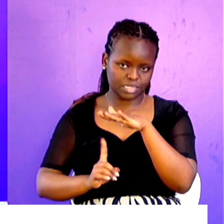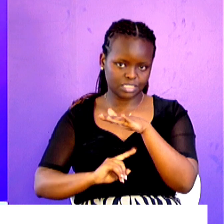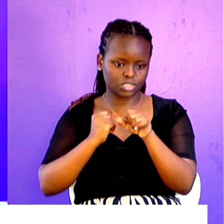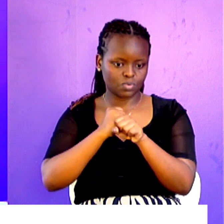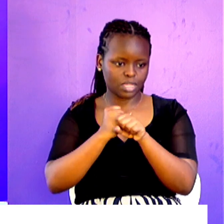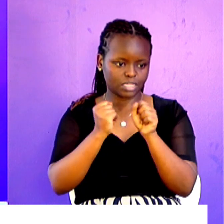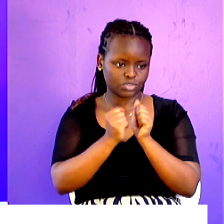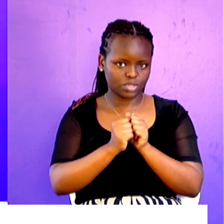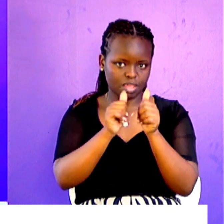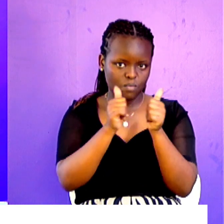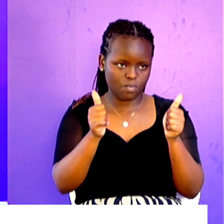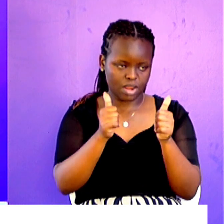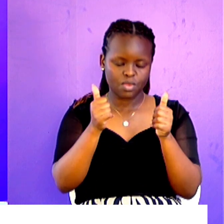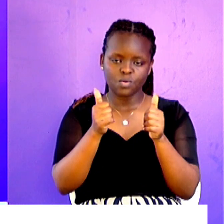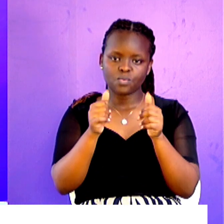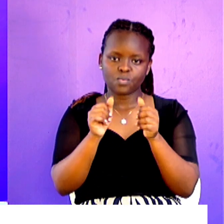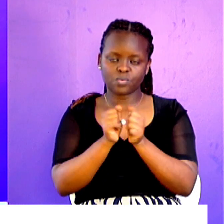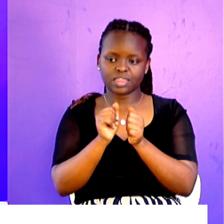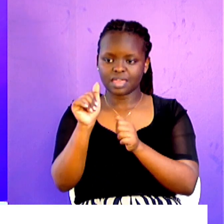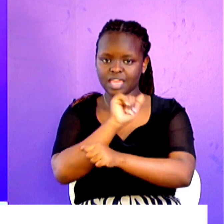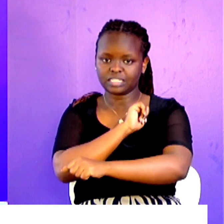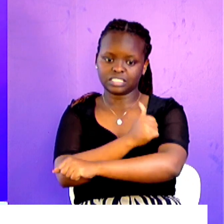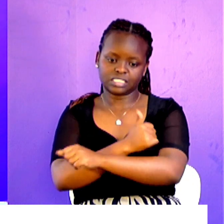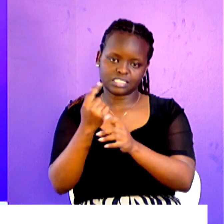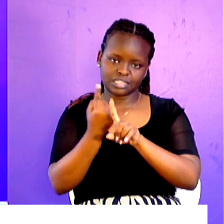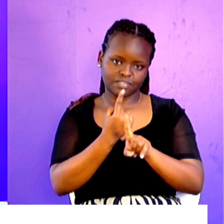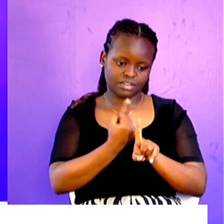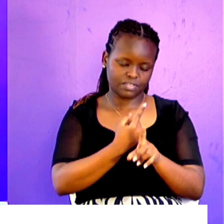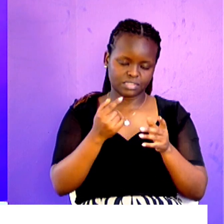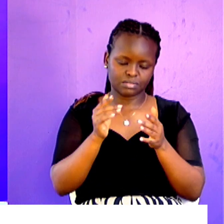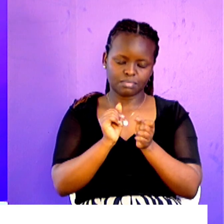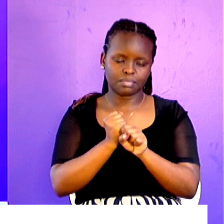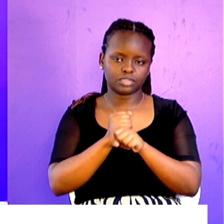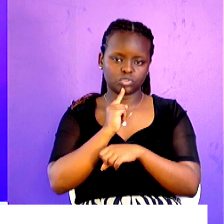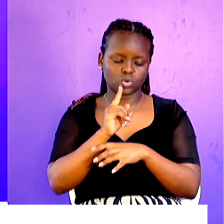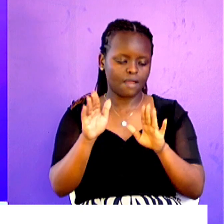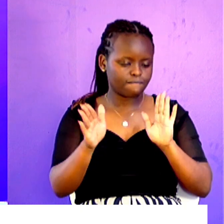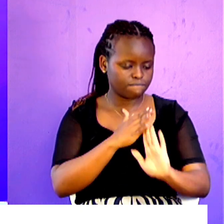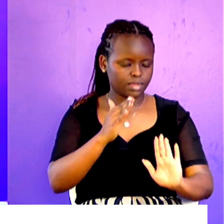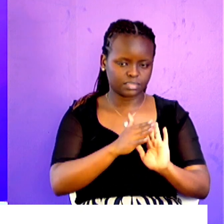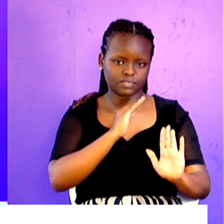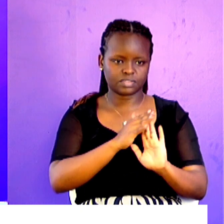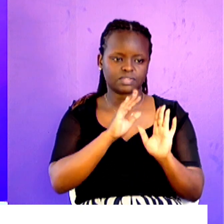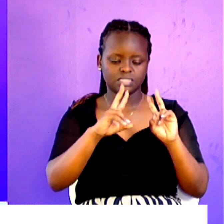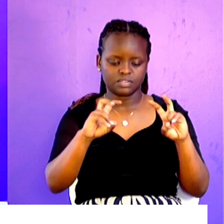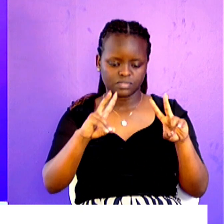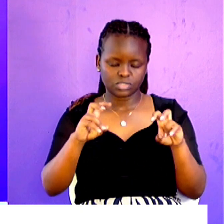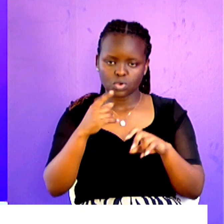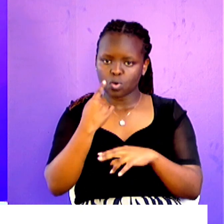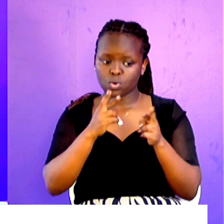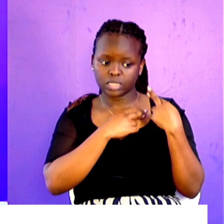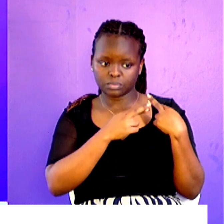with the relevant agencies to ensure a swift investigation and that those responsible are held